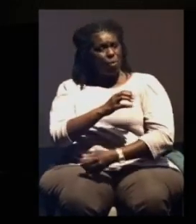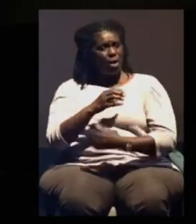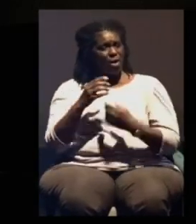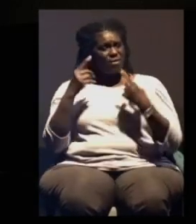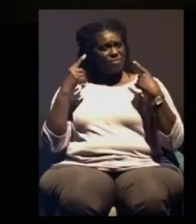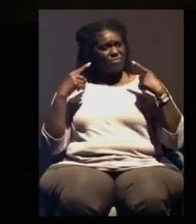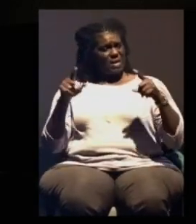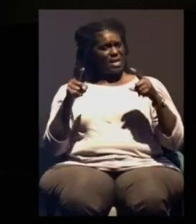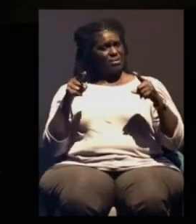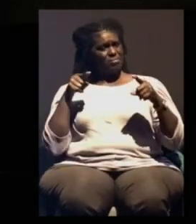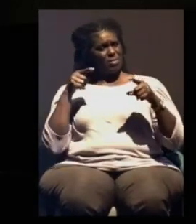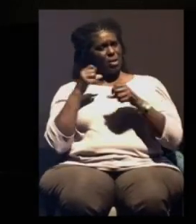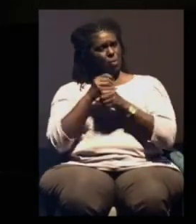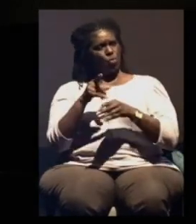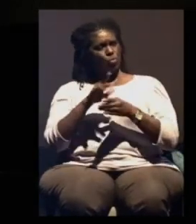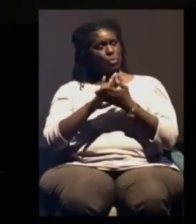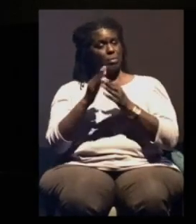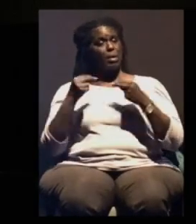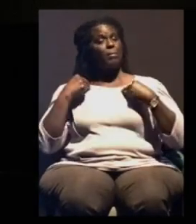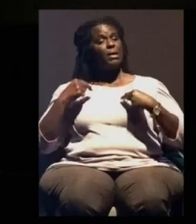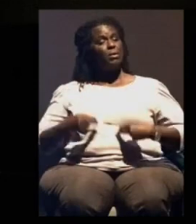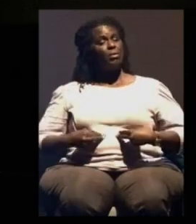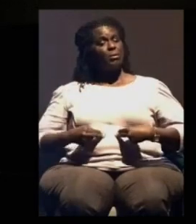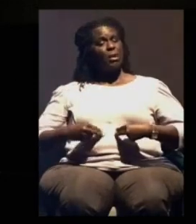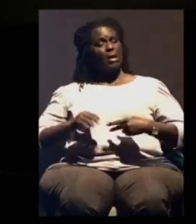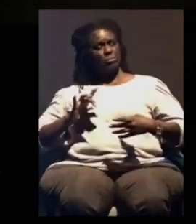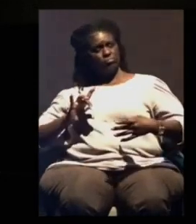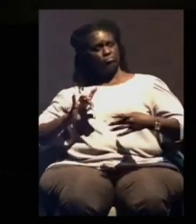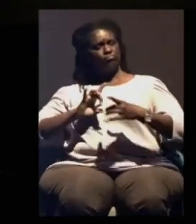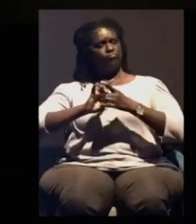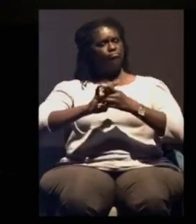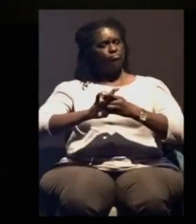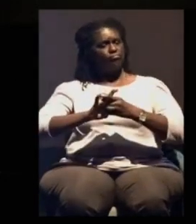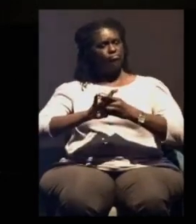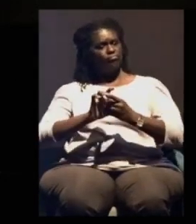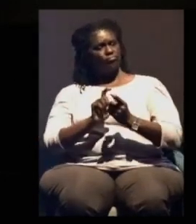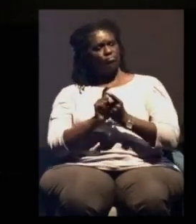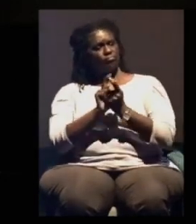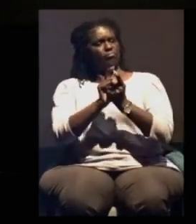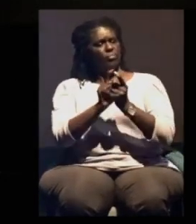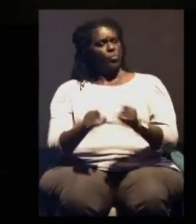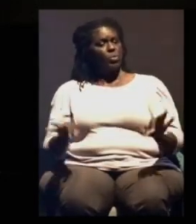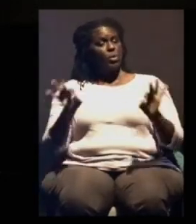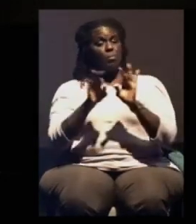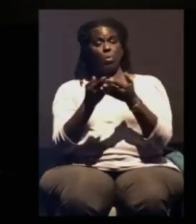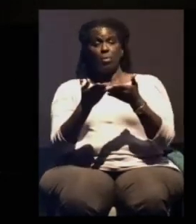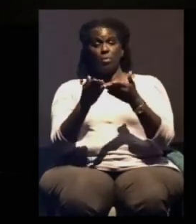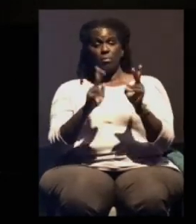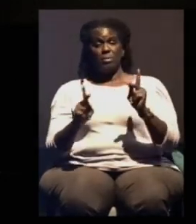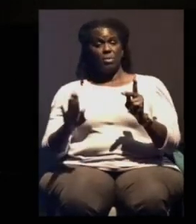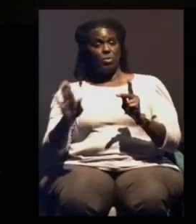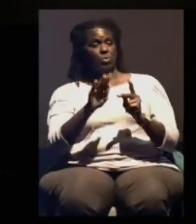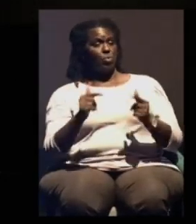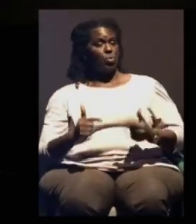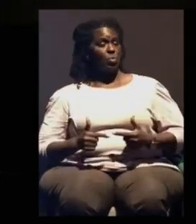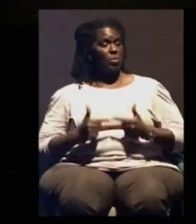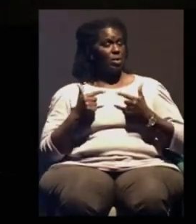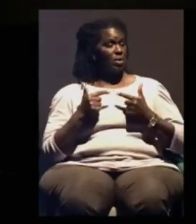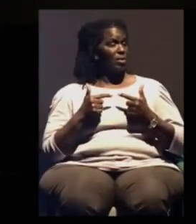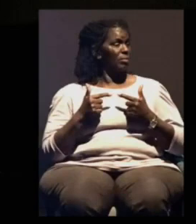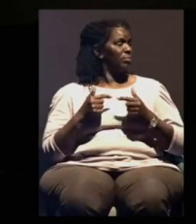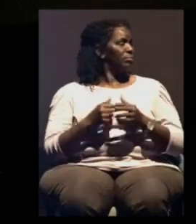that make you a human being. It's close connection with the important people in your life. The Turks have